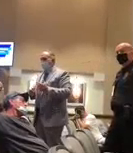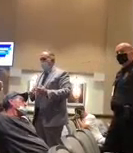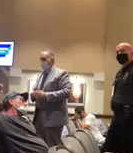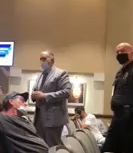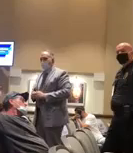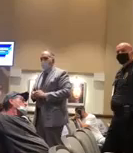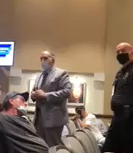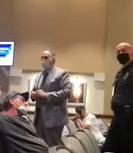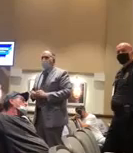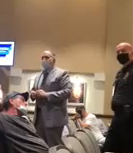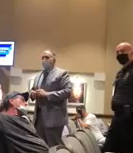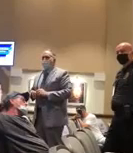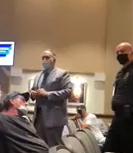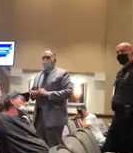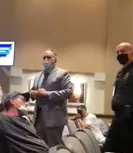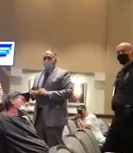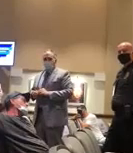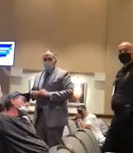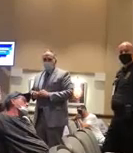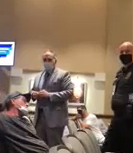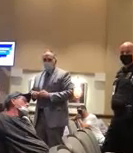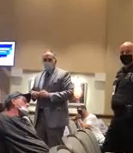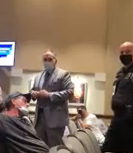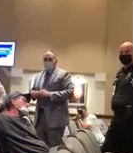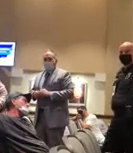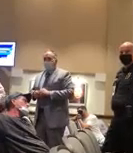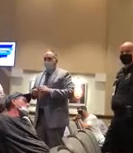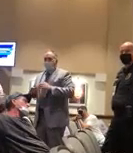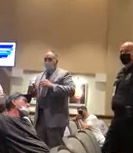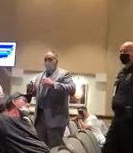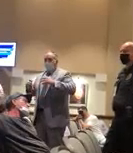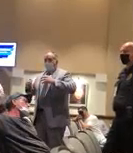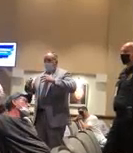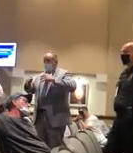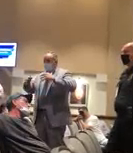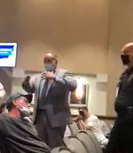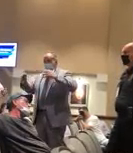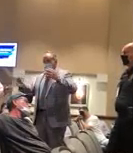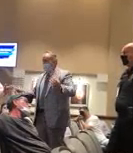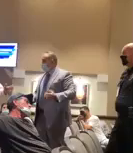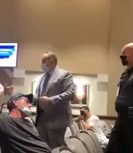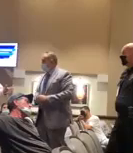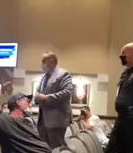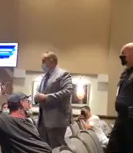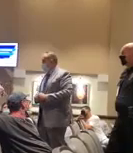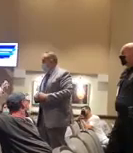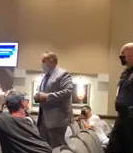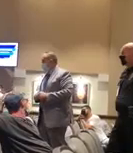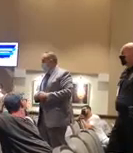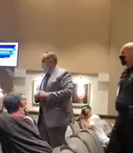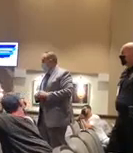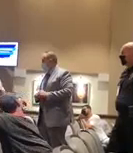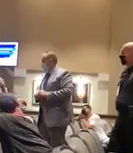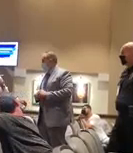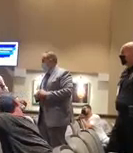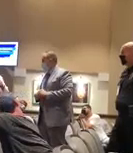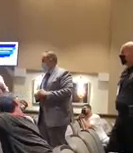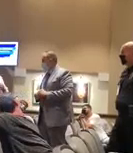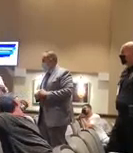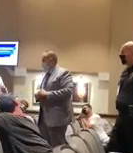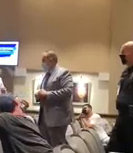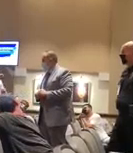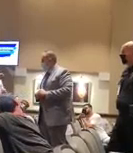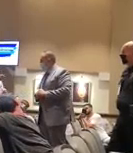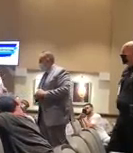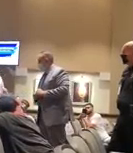They value that input. They want to hear from you. And all due that's why respect, we're here. sir, all due respect, it's time